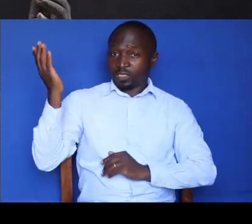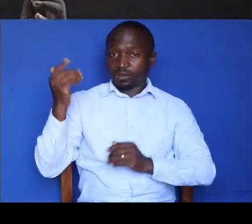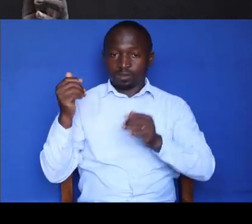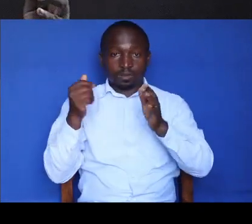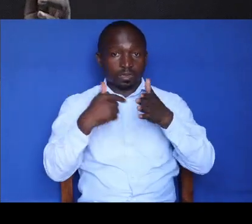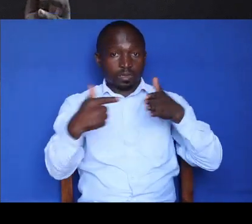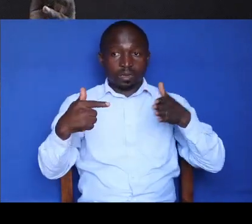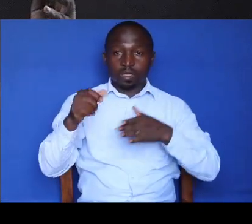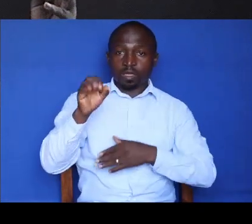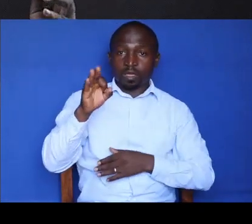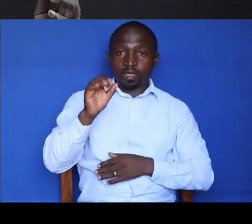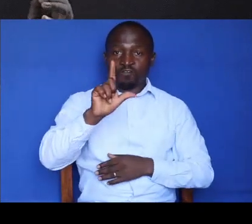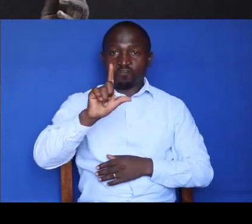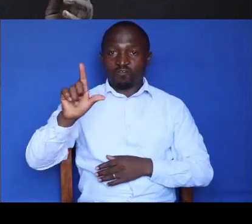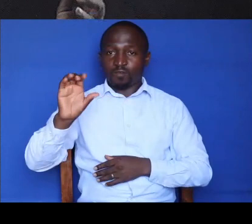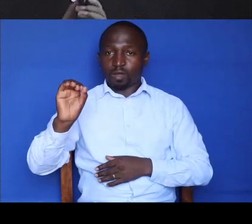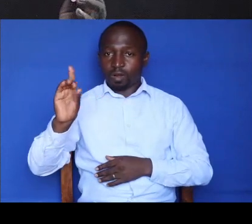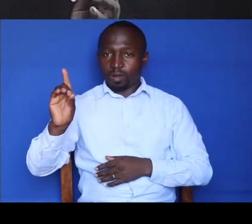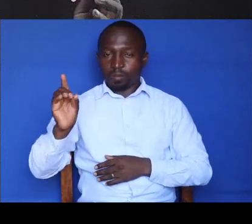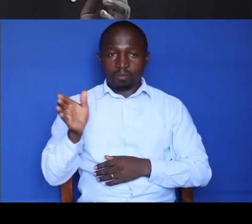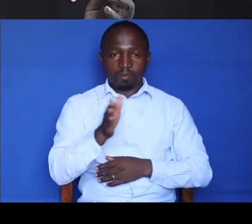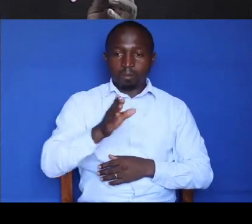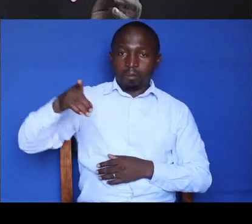floodplain before